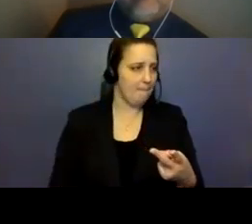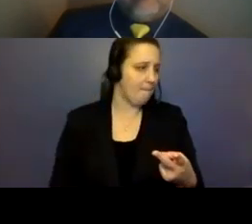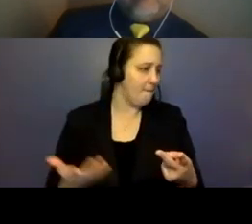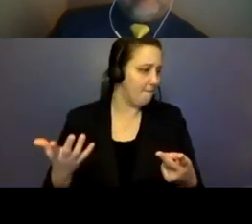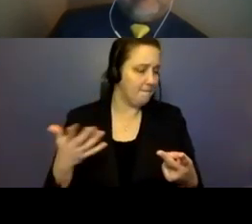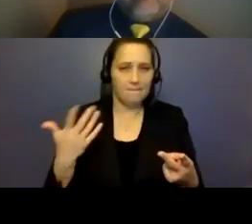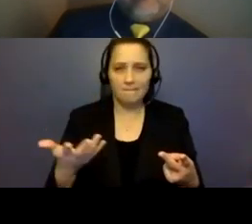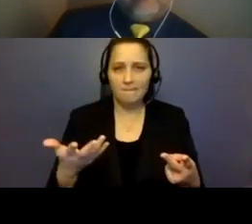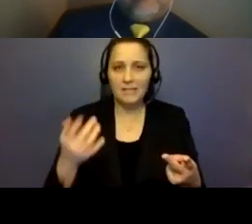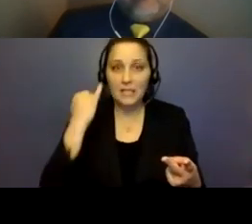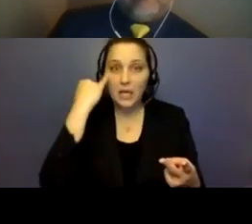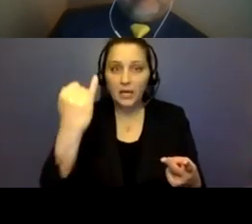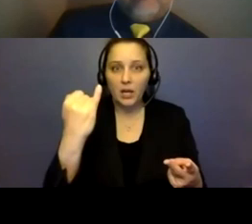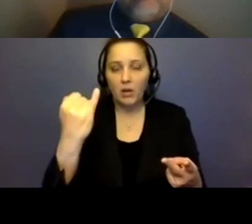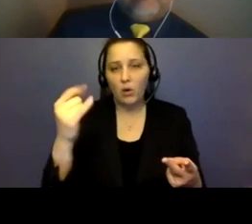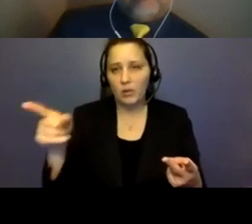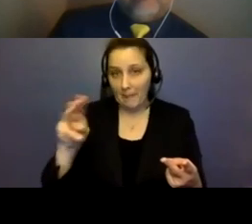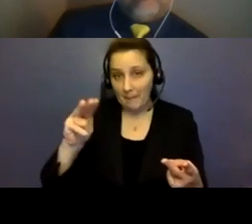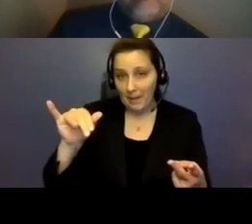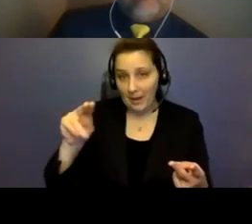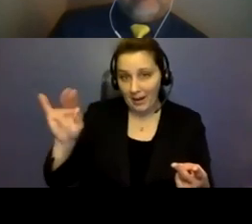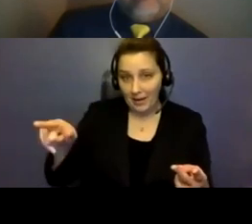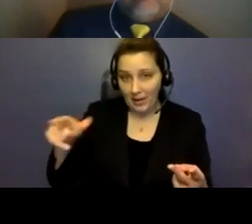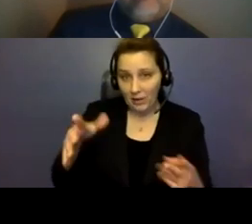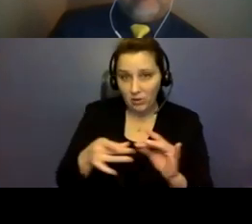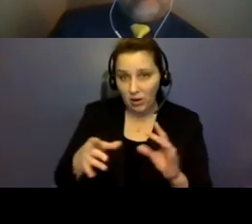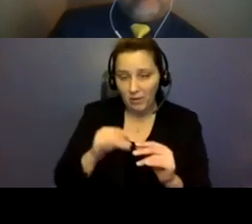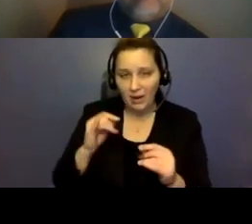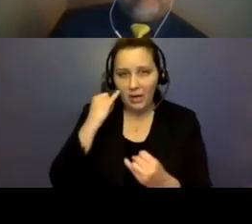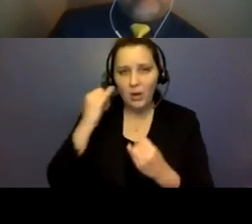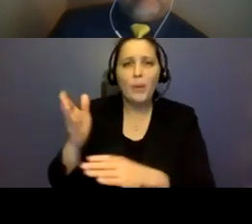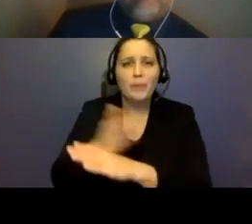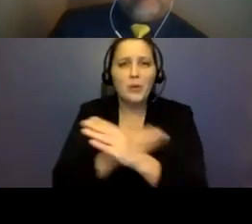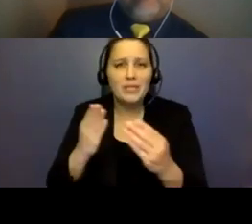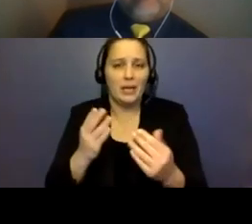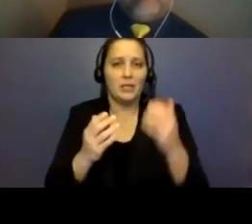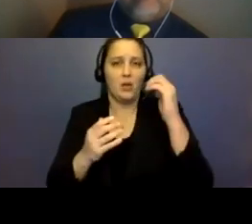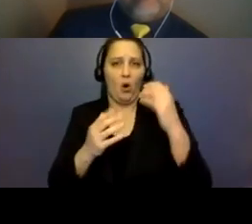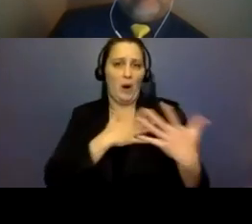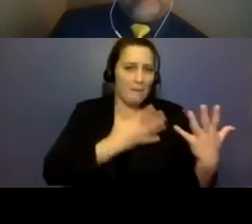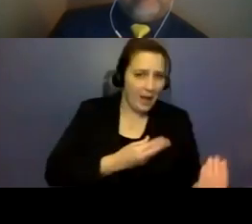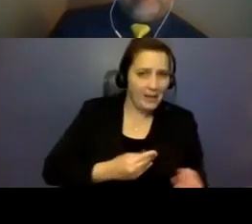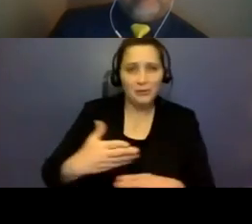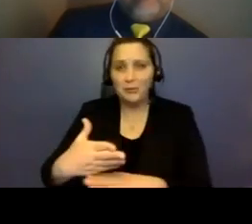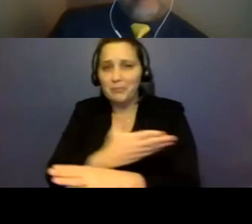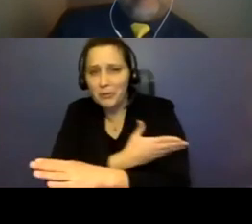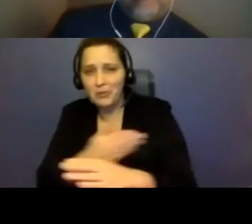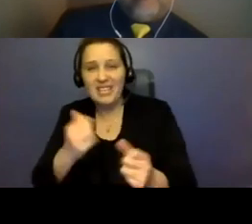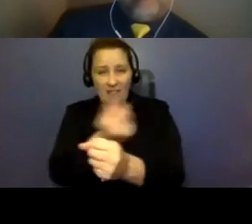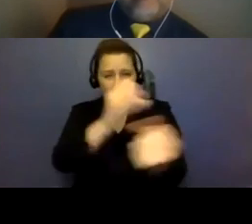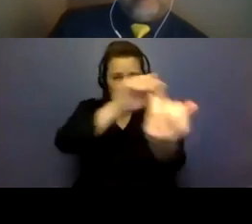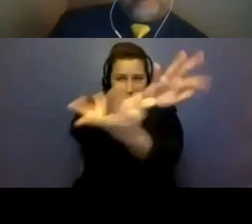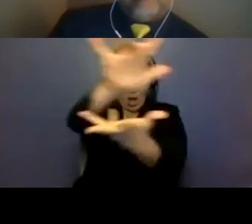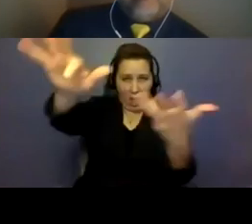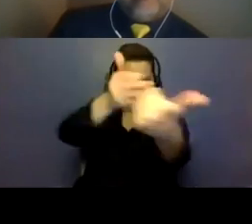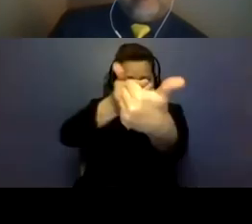the notion of what Manny was talking about in this idea of what music did after the firefight.